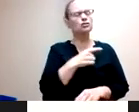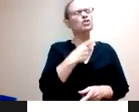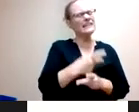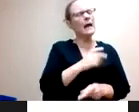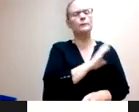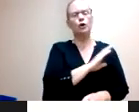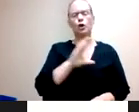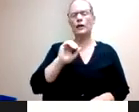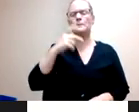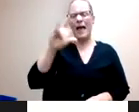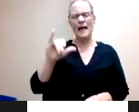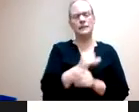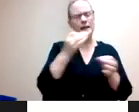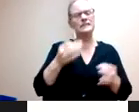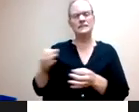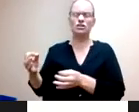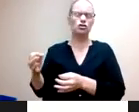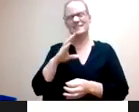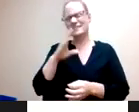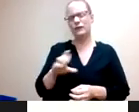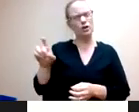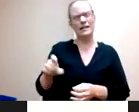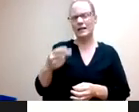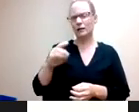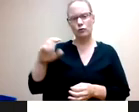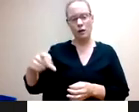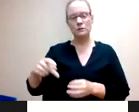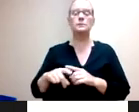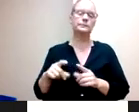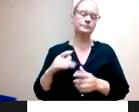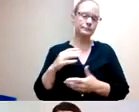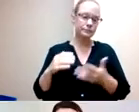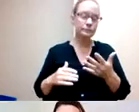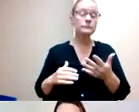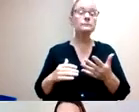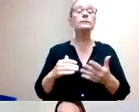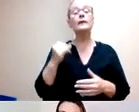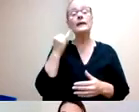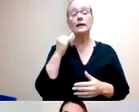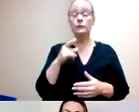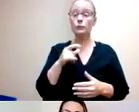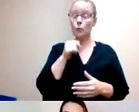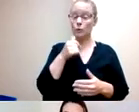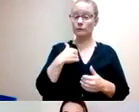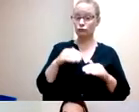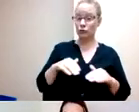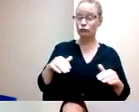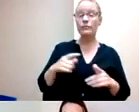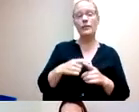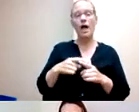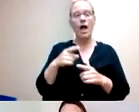it. So if you don't have children, then it goes to both parents. Again, it does not matter if one has abandoned